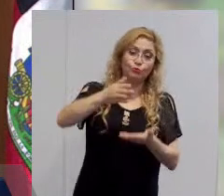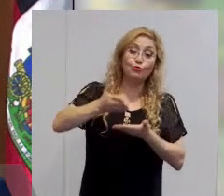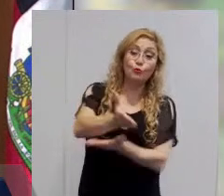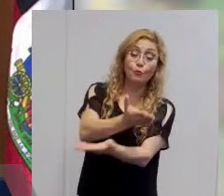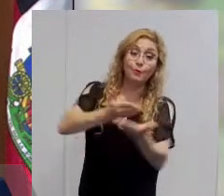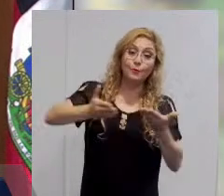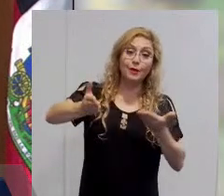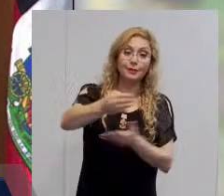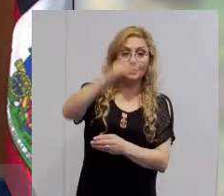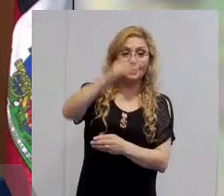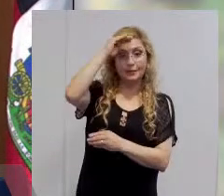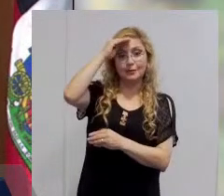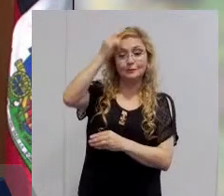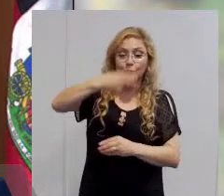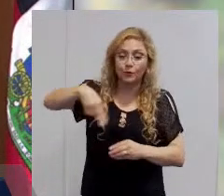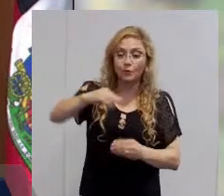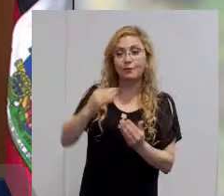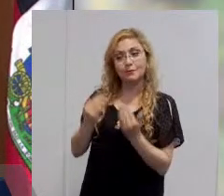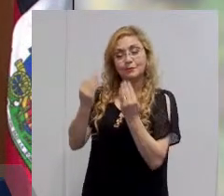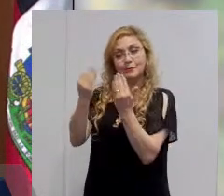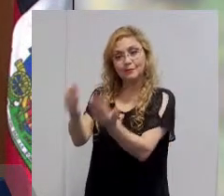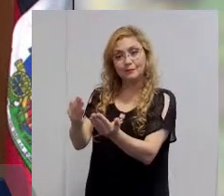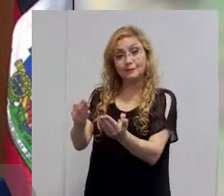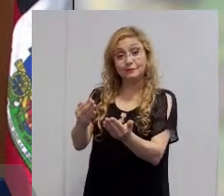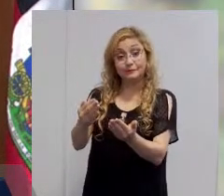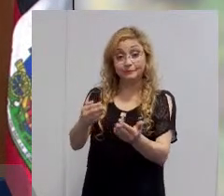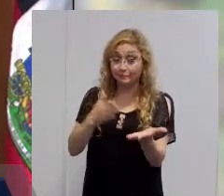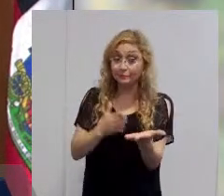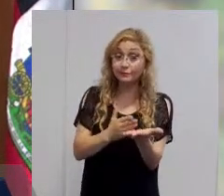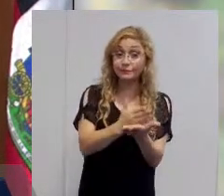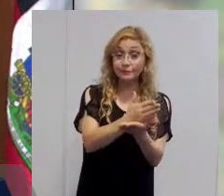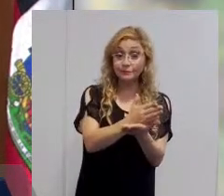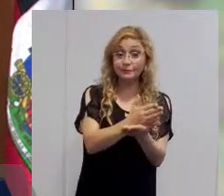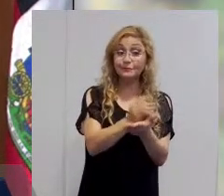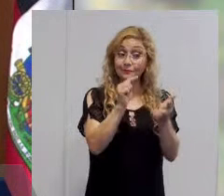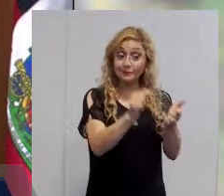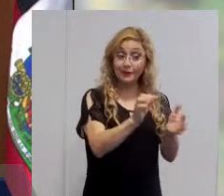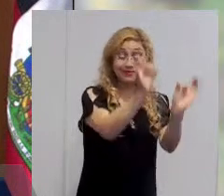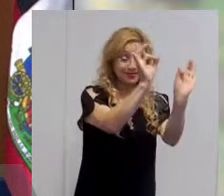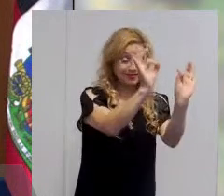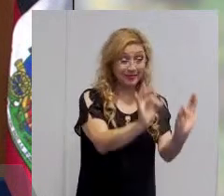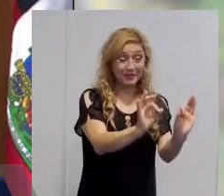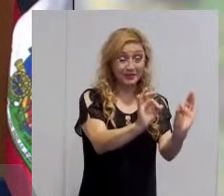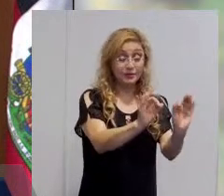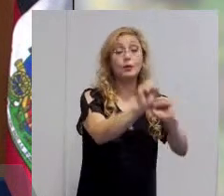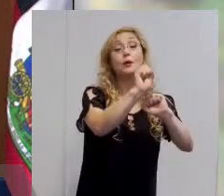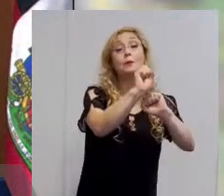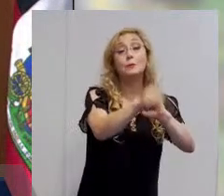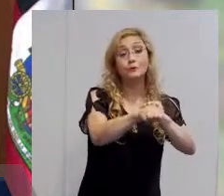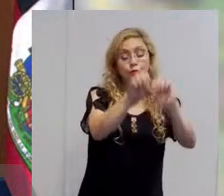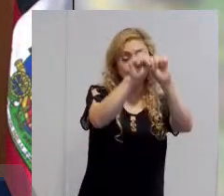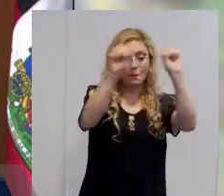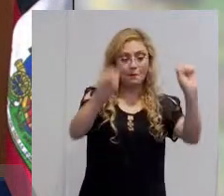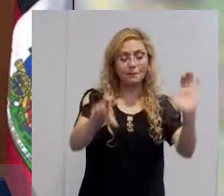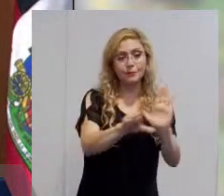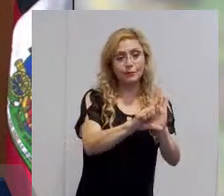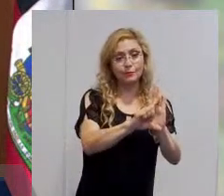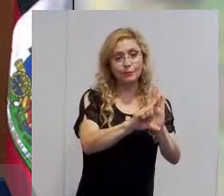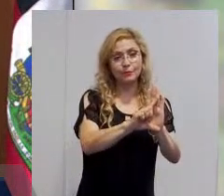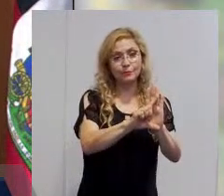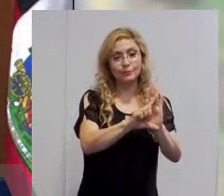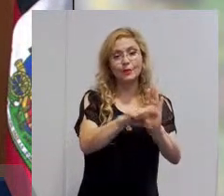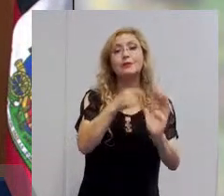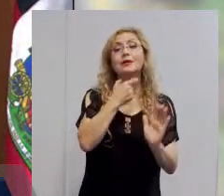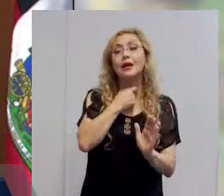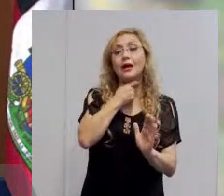in our countries and to share our experiences. Now, the initial action was defining and adopting a